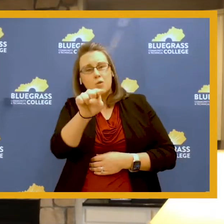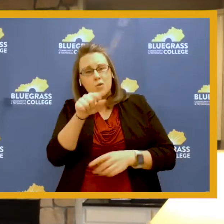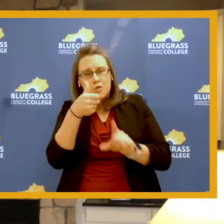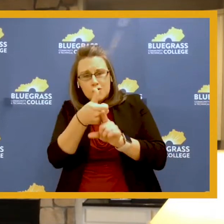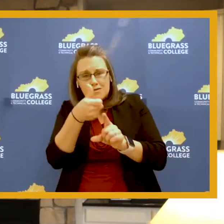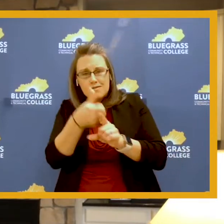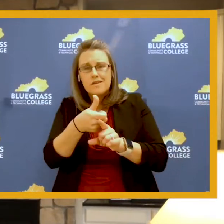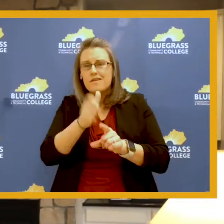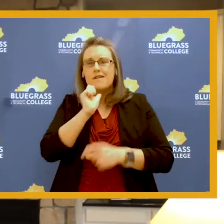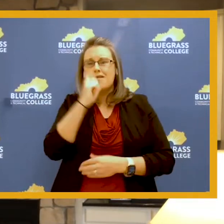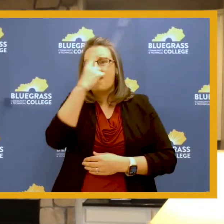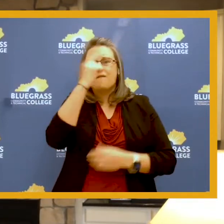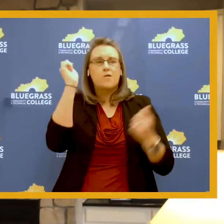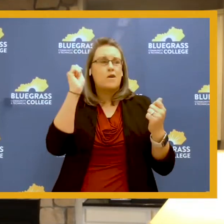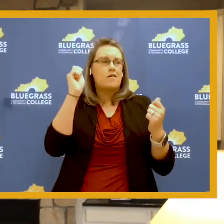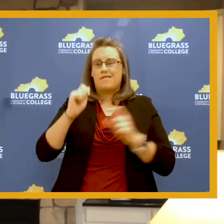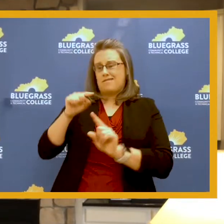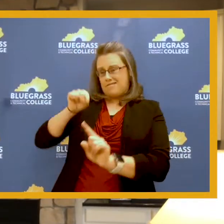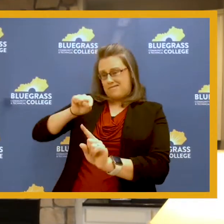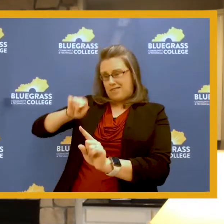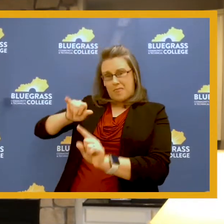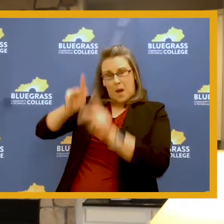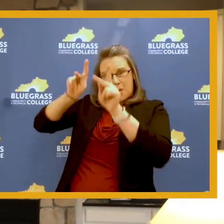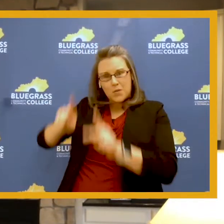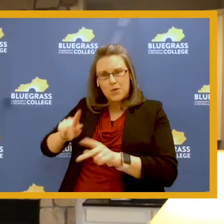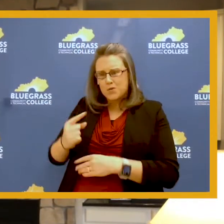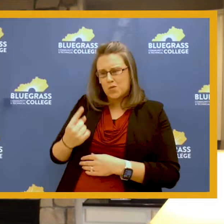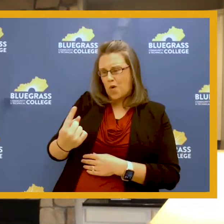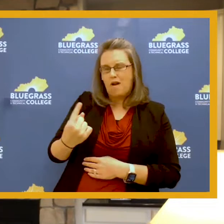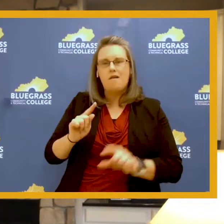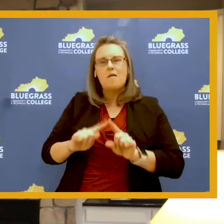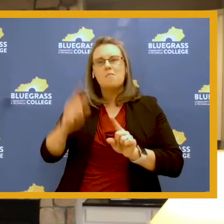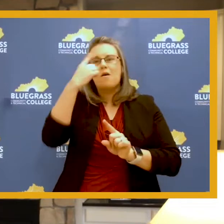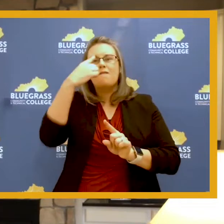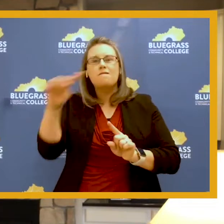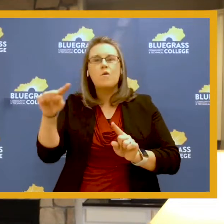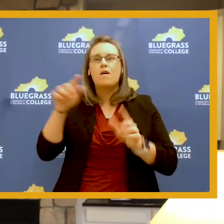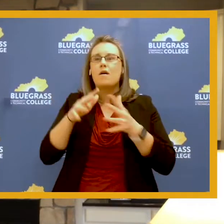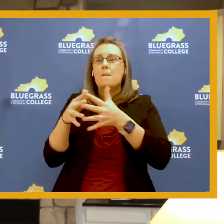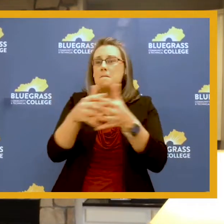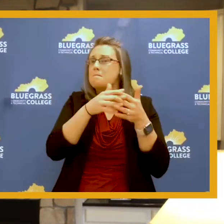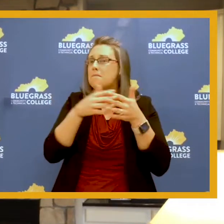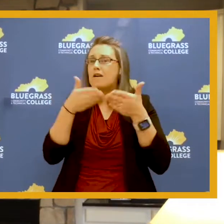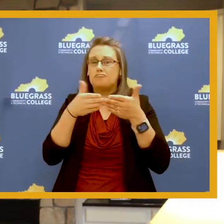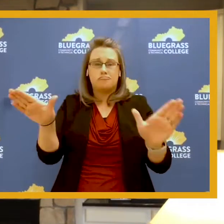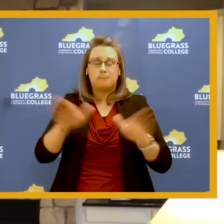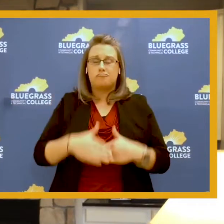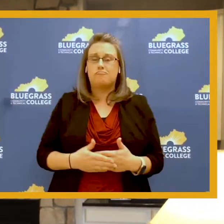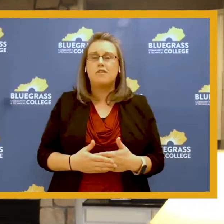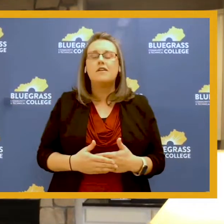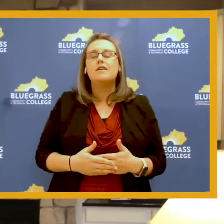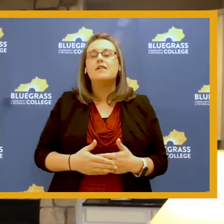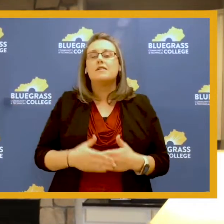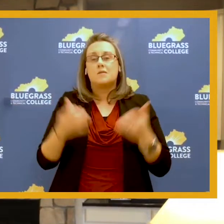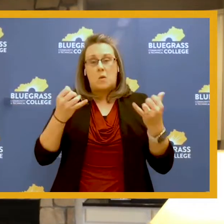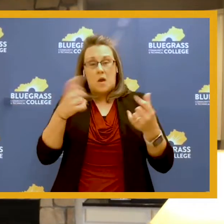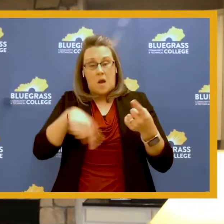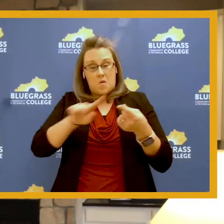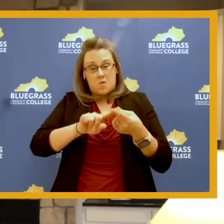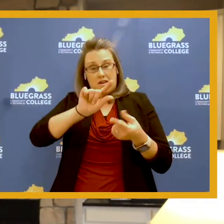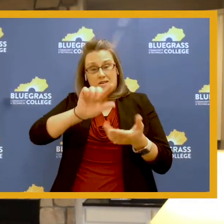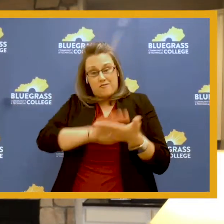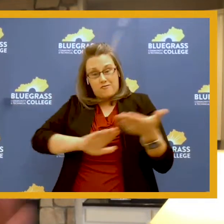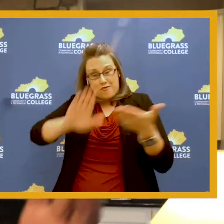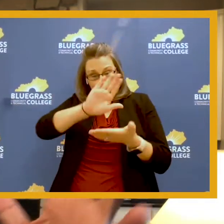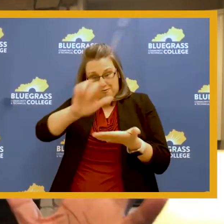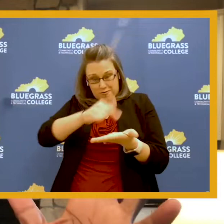society as a whole. So as we go out into this understanding as a college